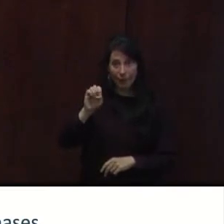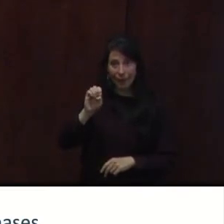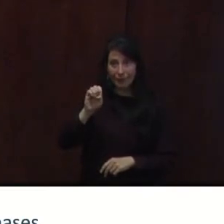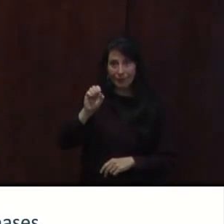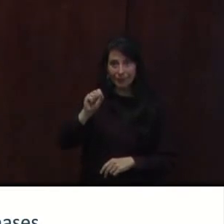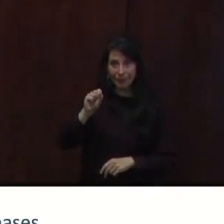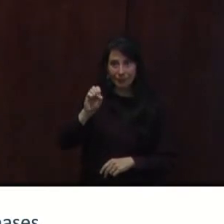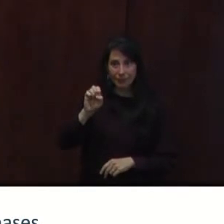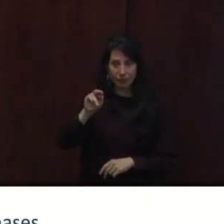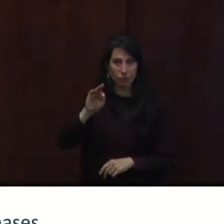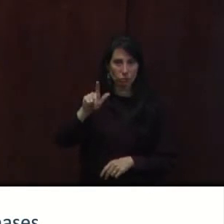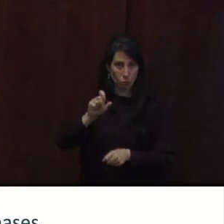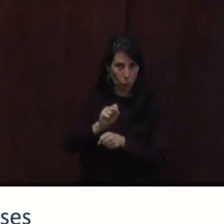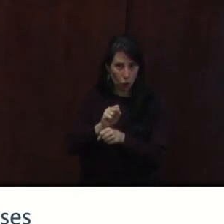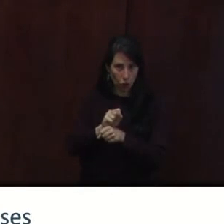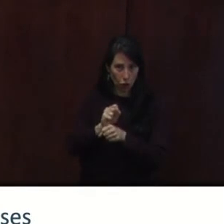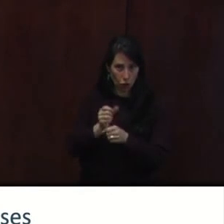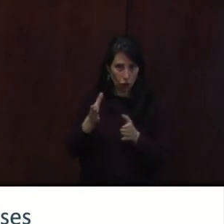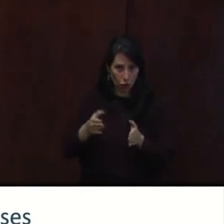Thank you.